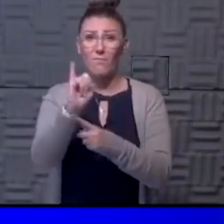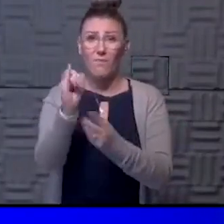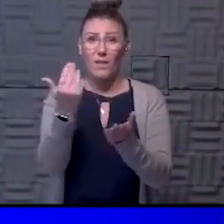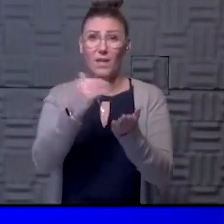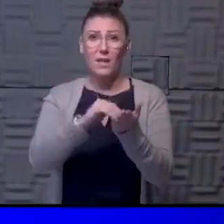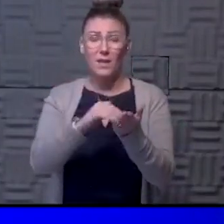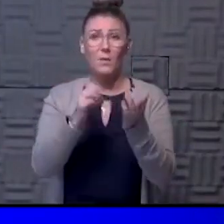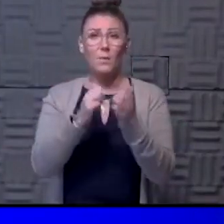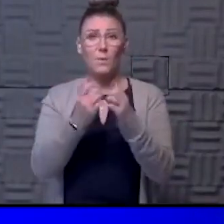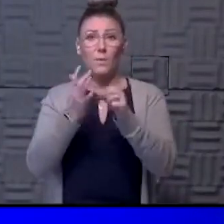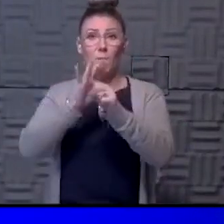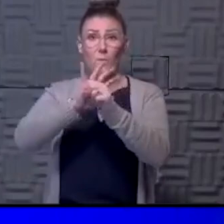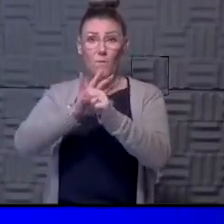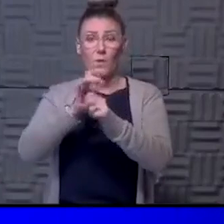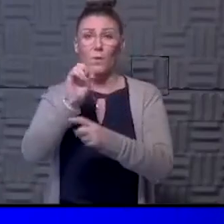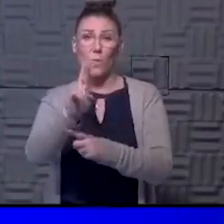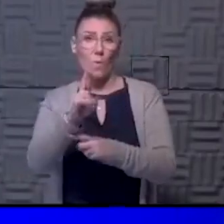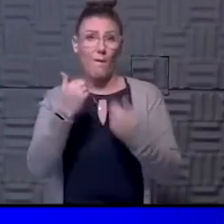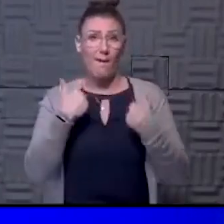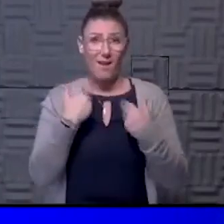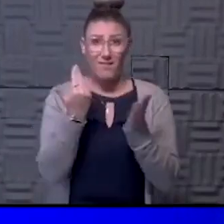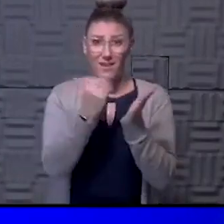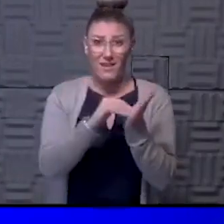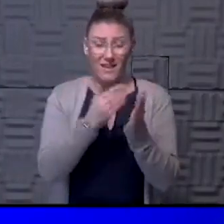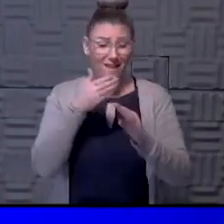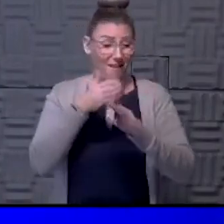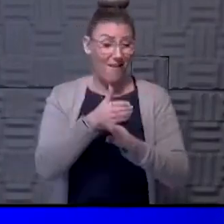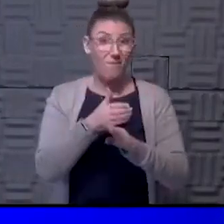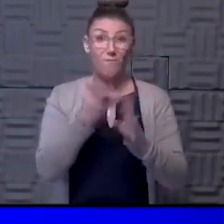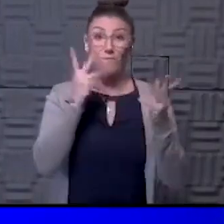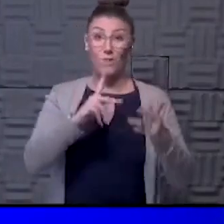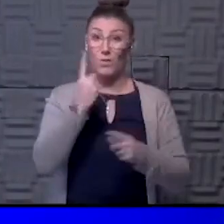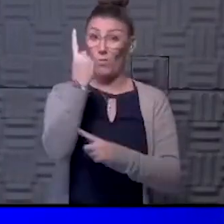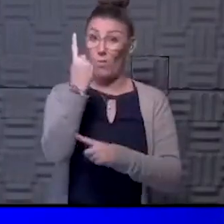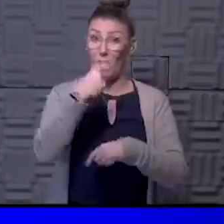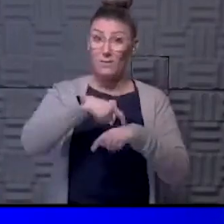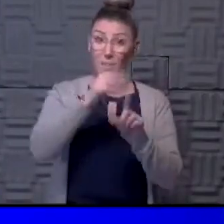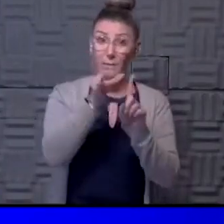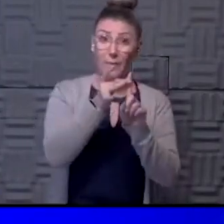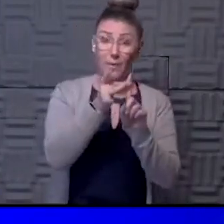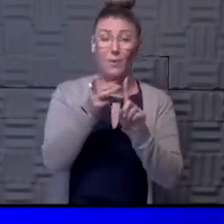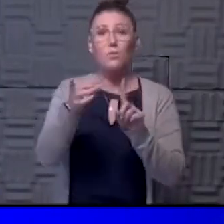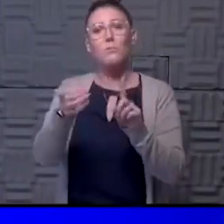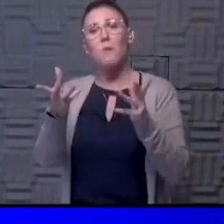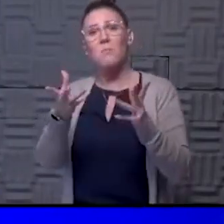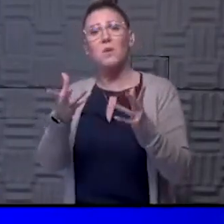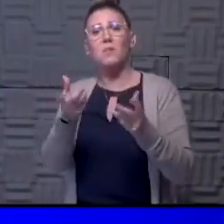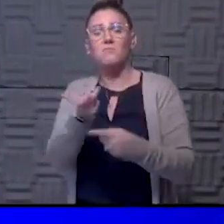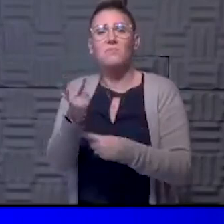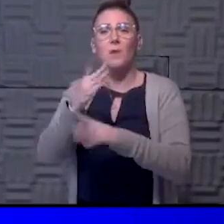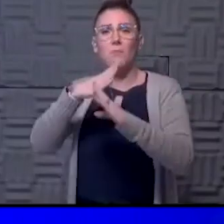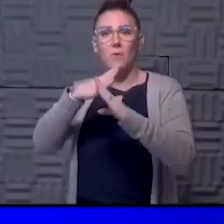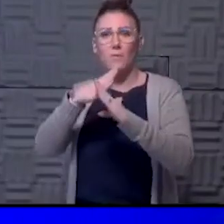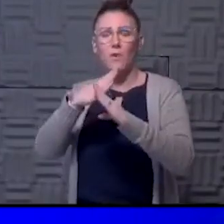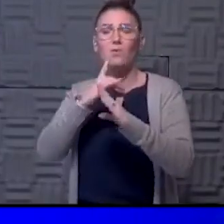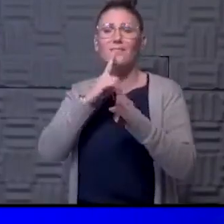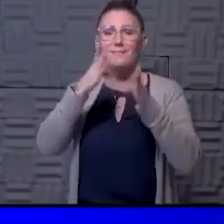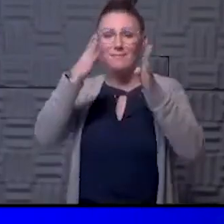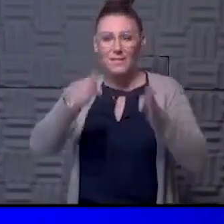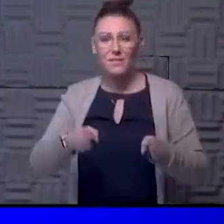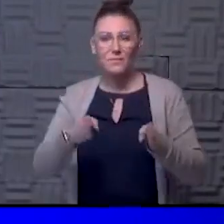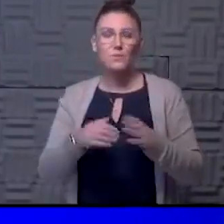with COVID or have COVID again after having it once, you probably have some immunity. You are likely as an individual going to